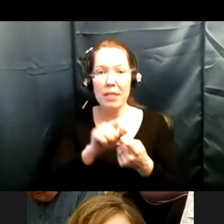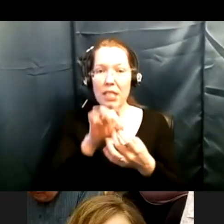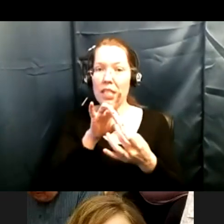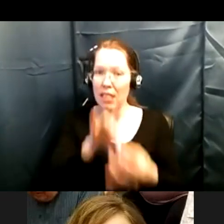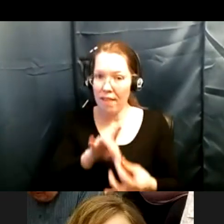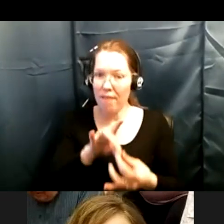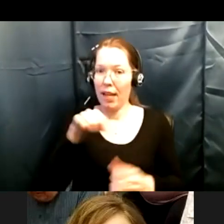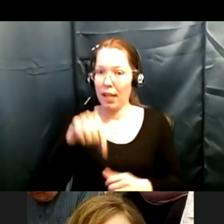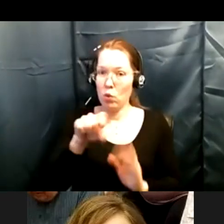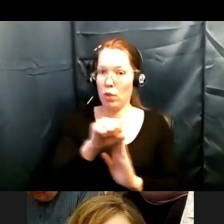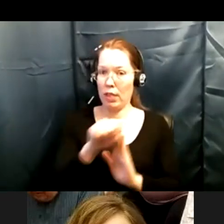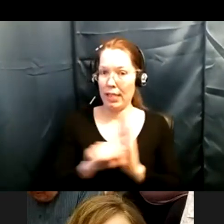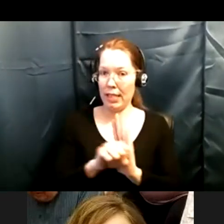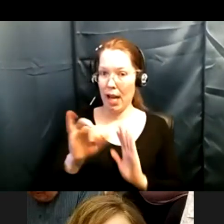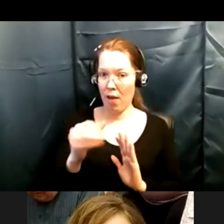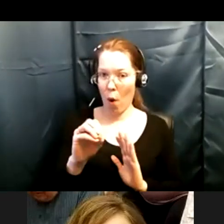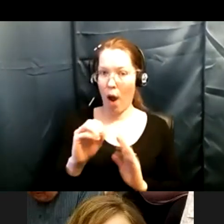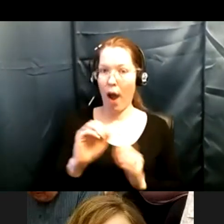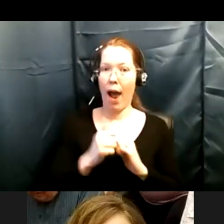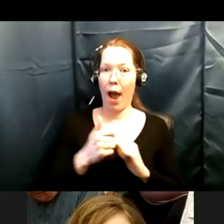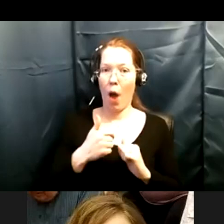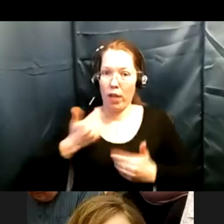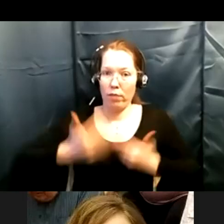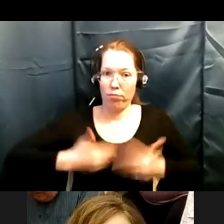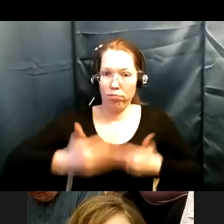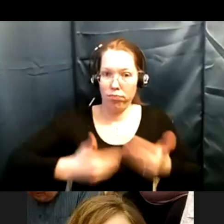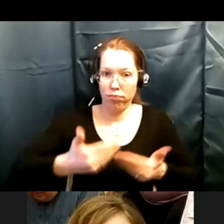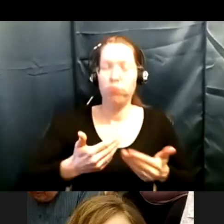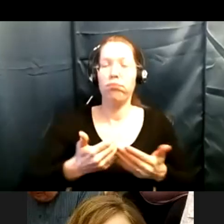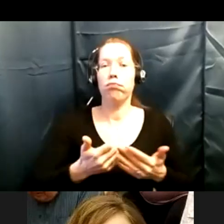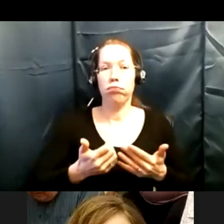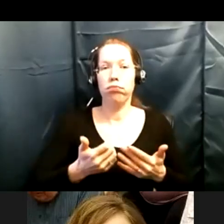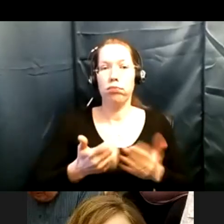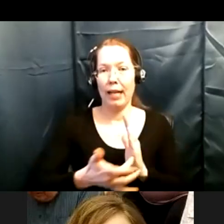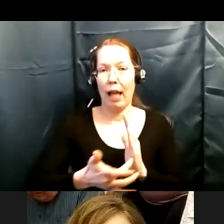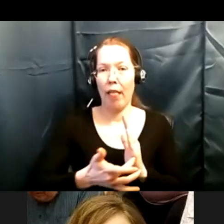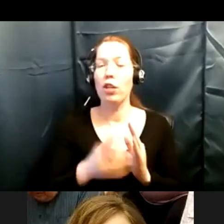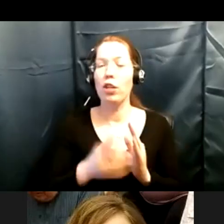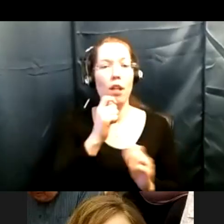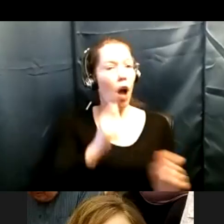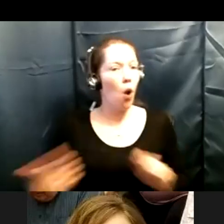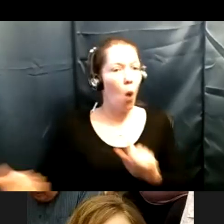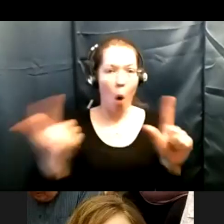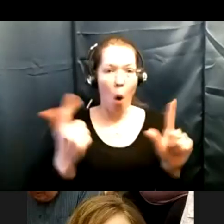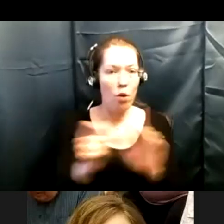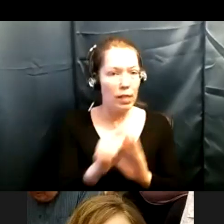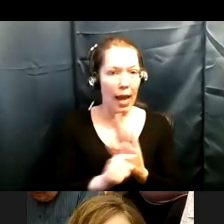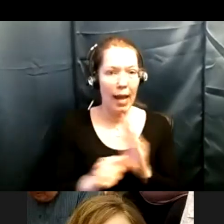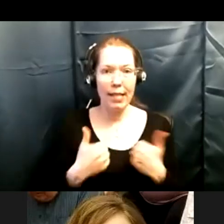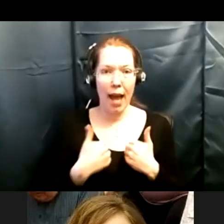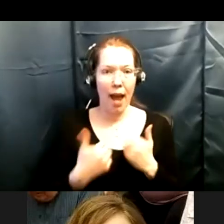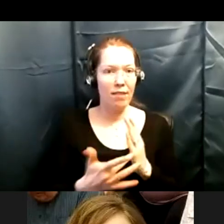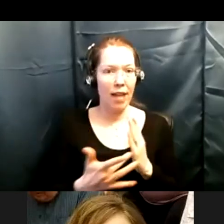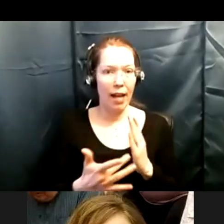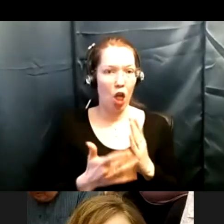state of Ohio and the way that we do technology. Not all states have a technology